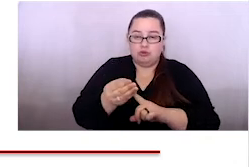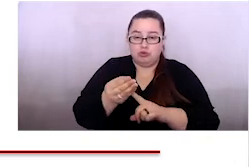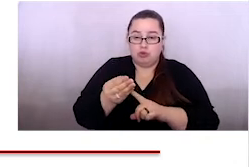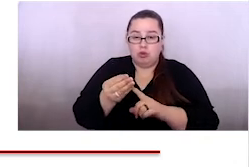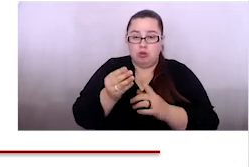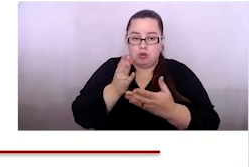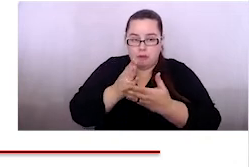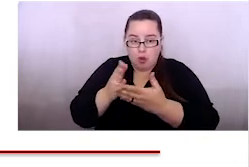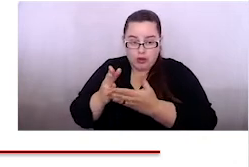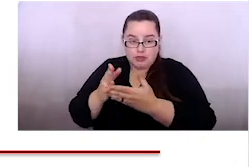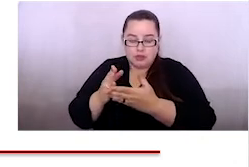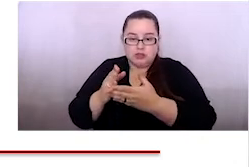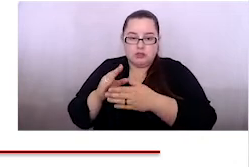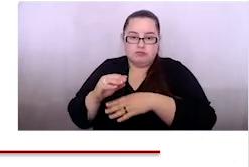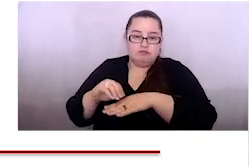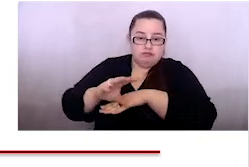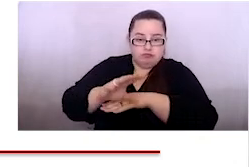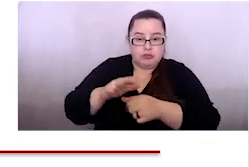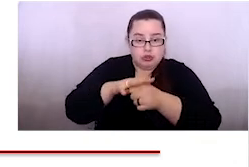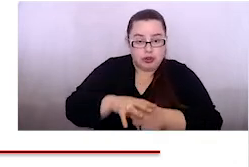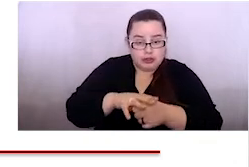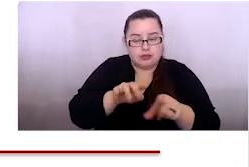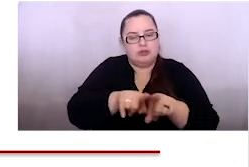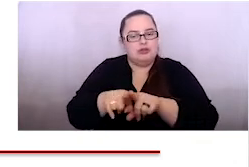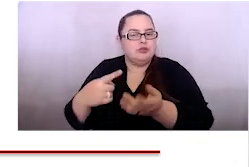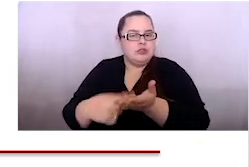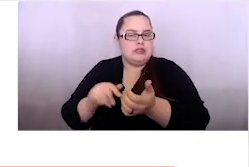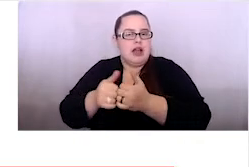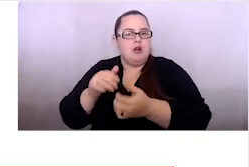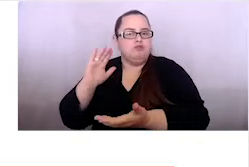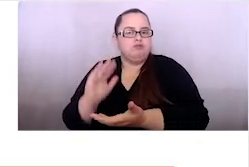stress and go over stress reduction as well.